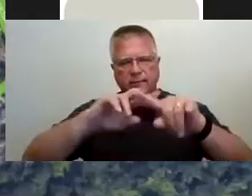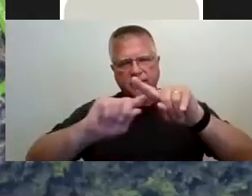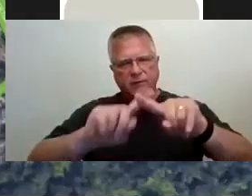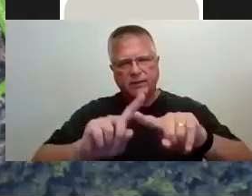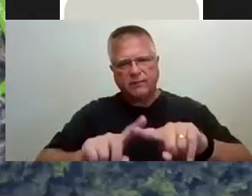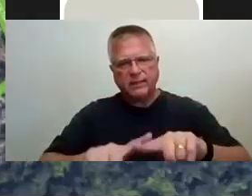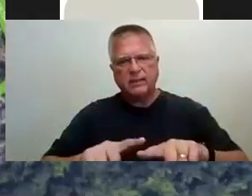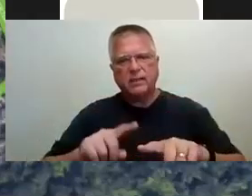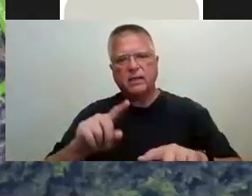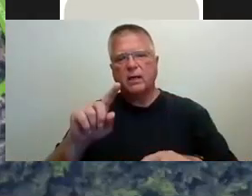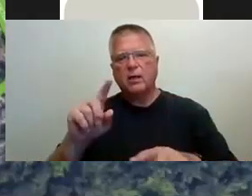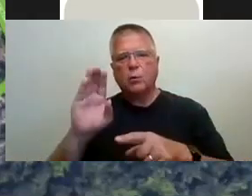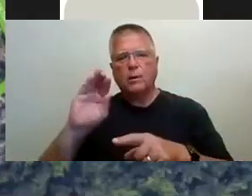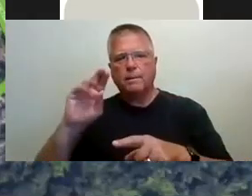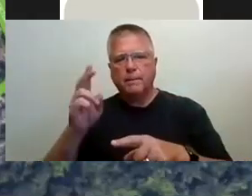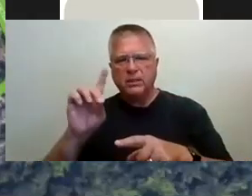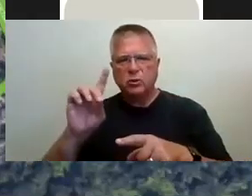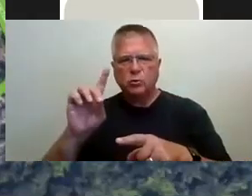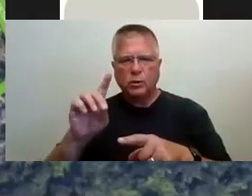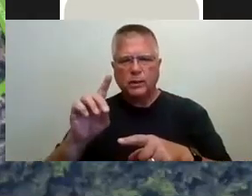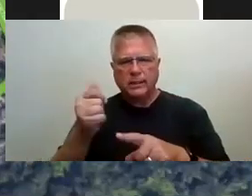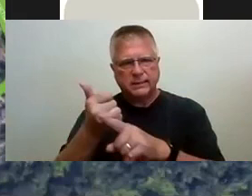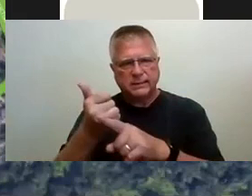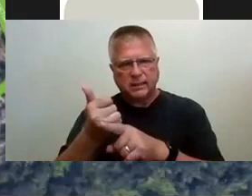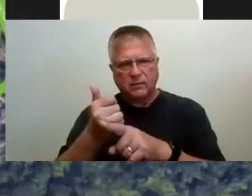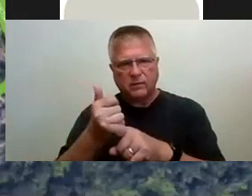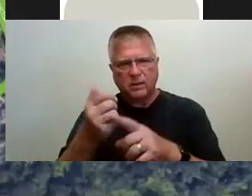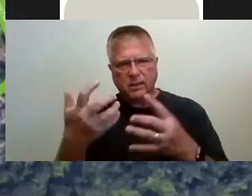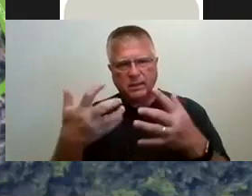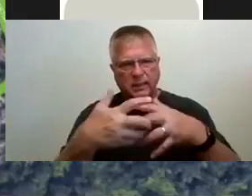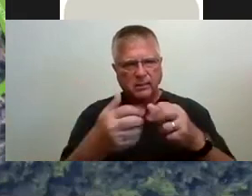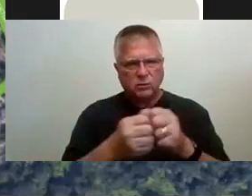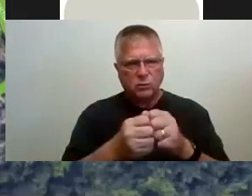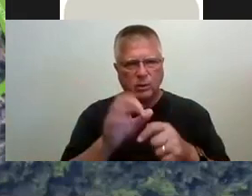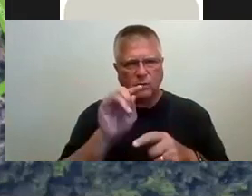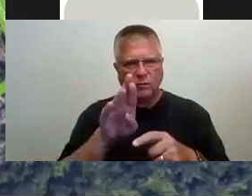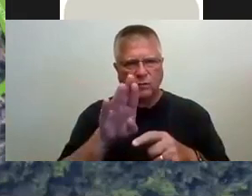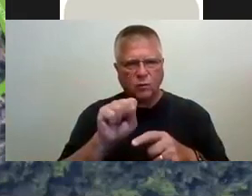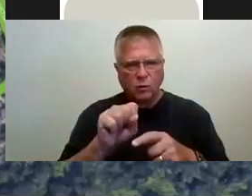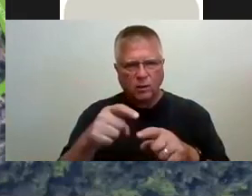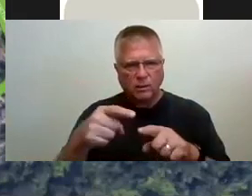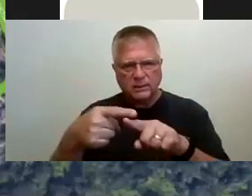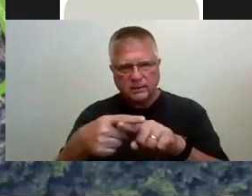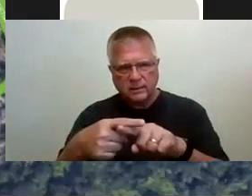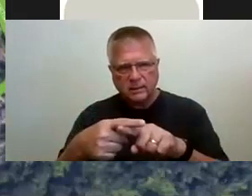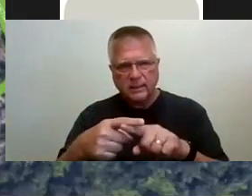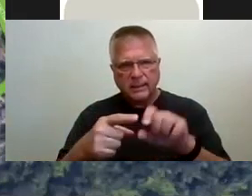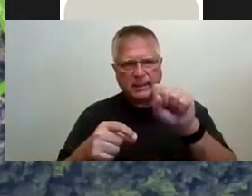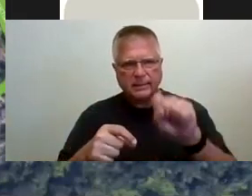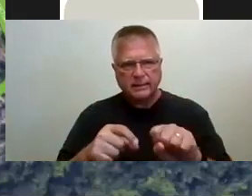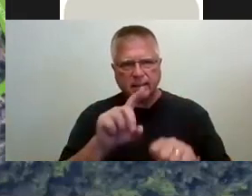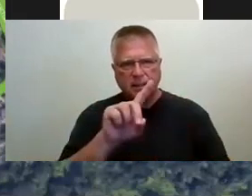where Beechwood proper with Forbes intersects, where the South